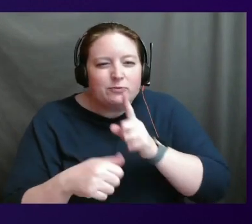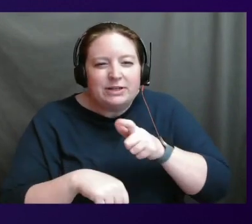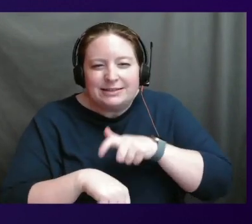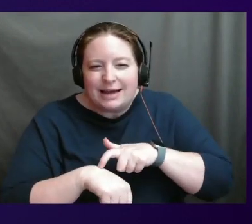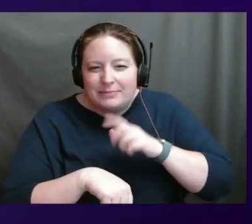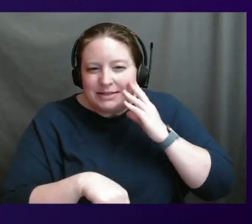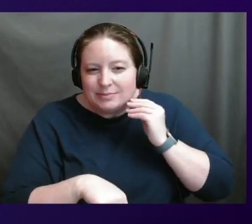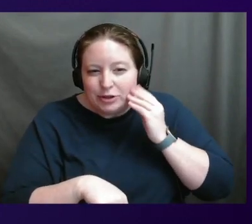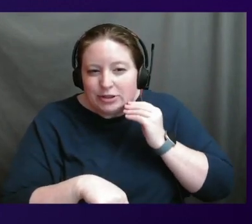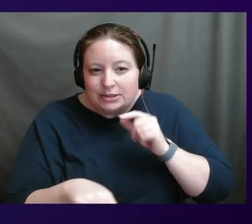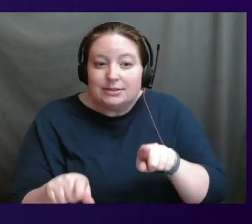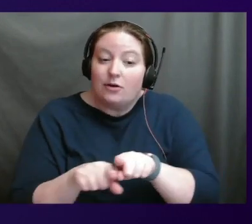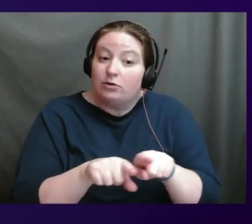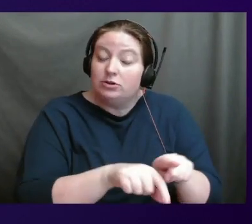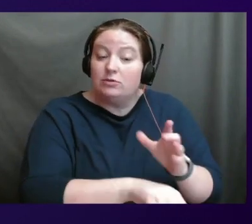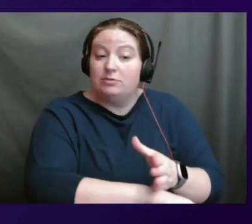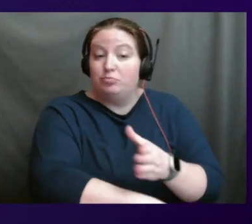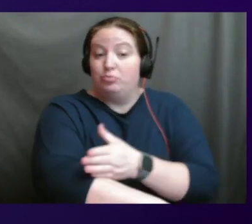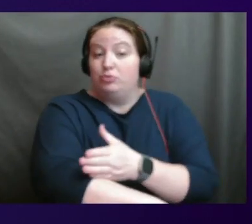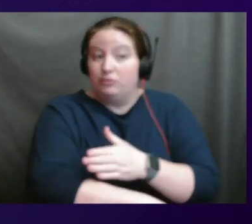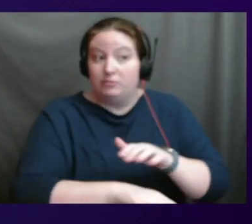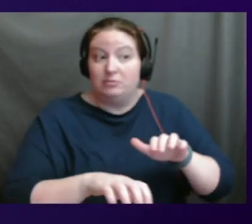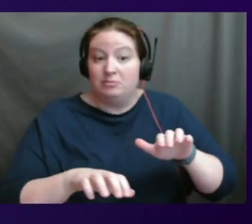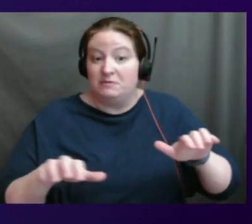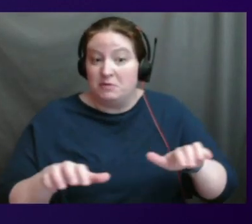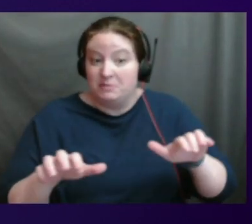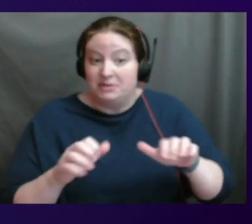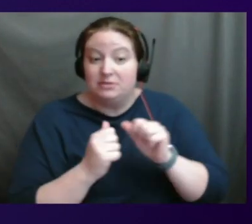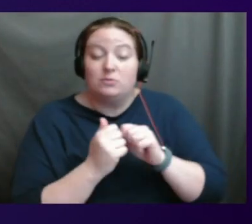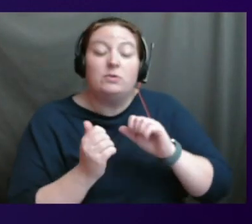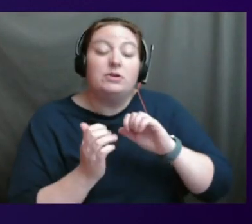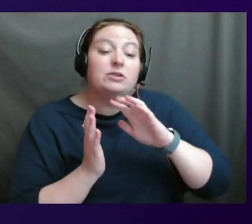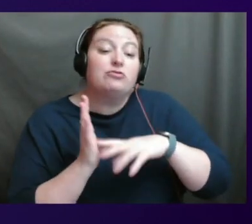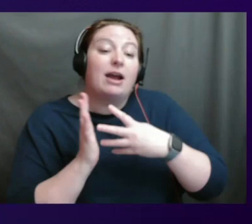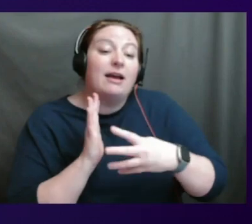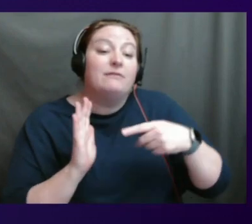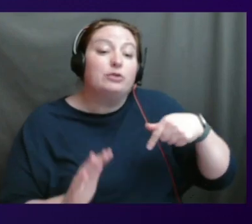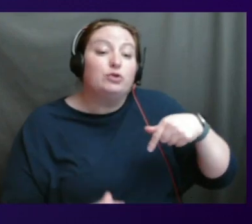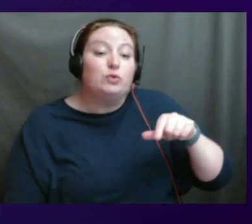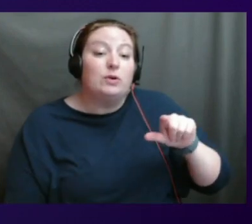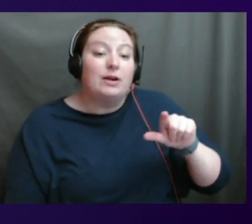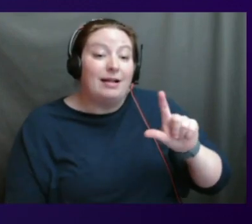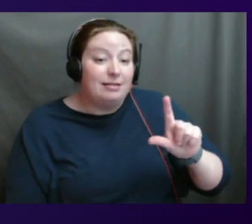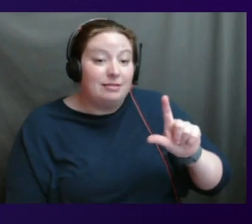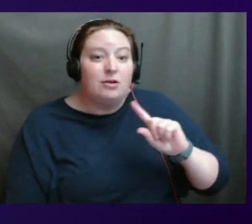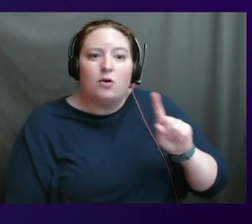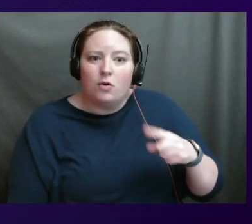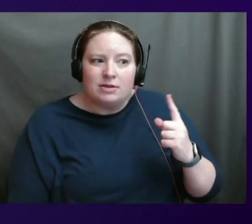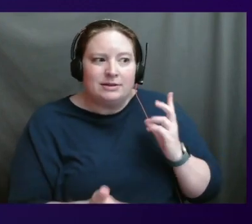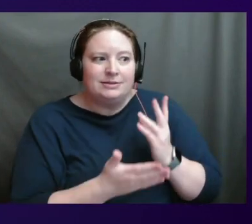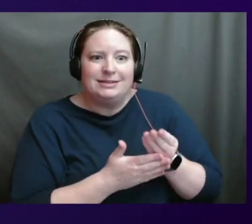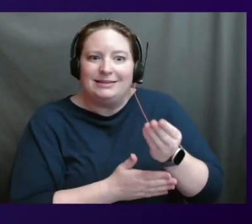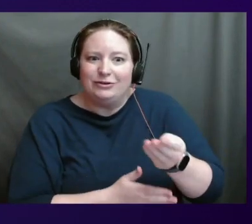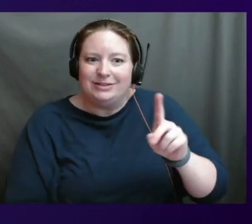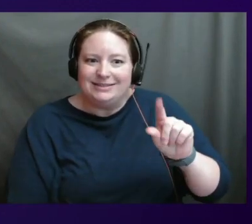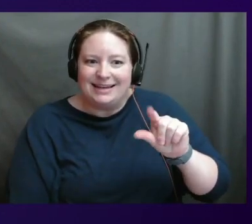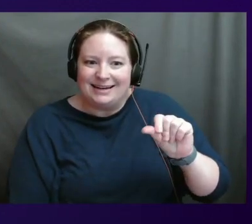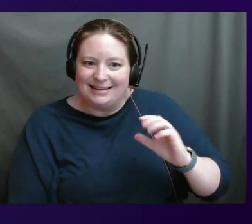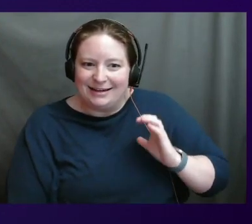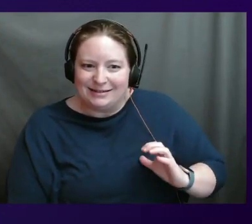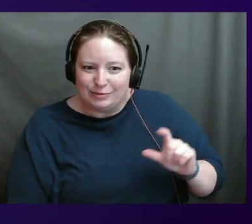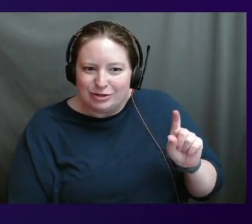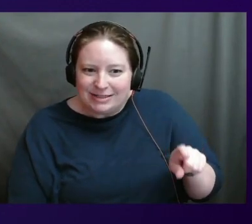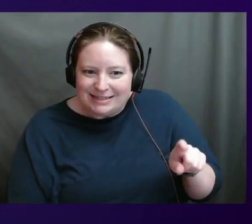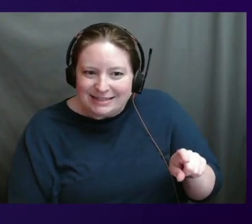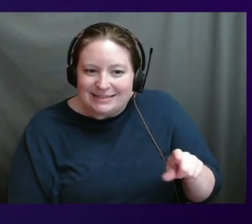get improved performance. With GraphQL, you're only delivering the data that your customers need, as opposed to traditionally maybe a REST